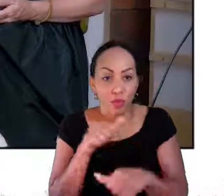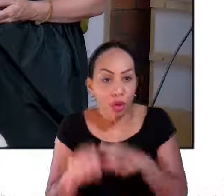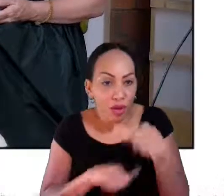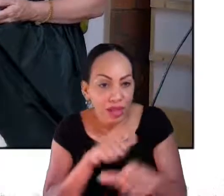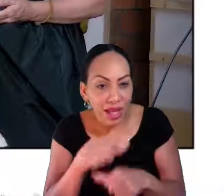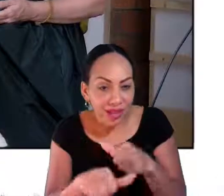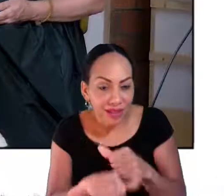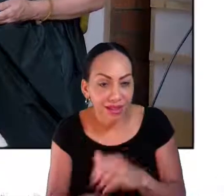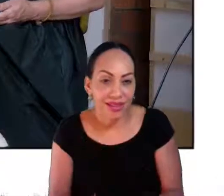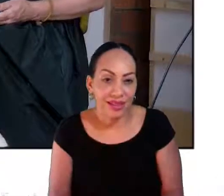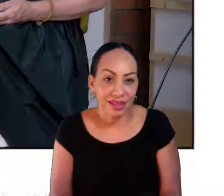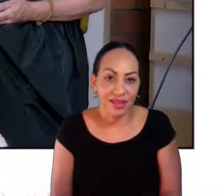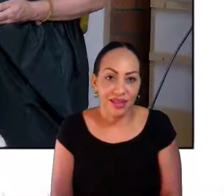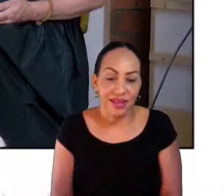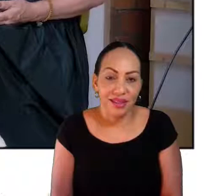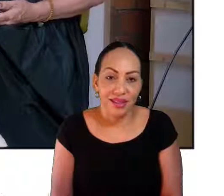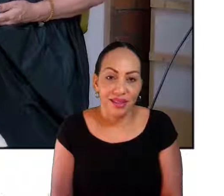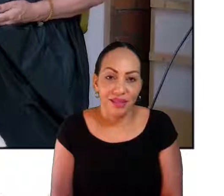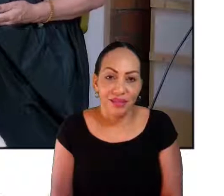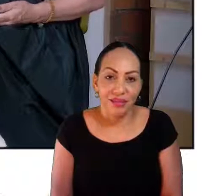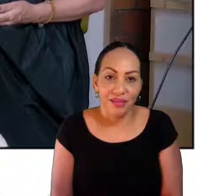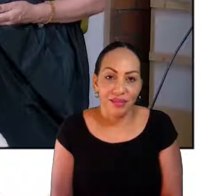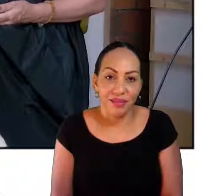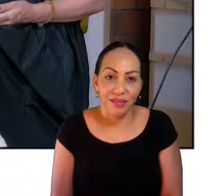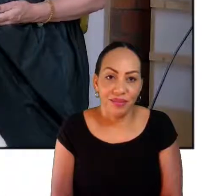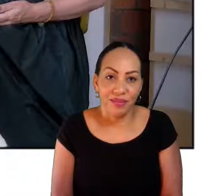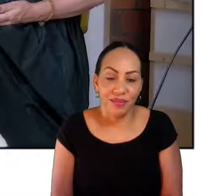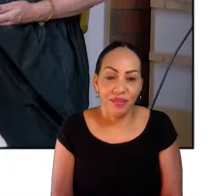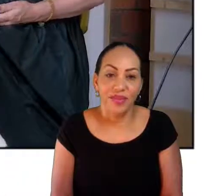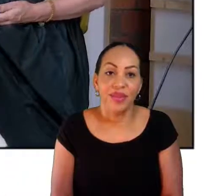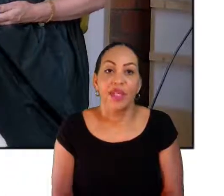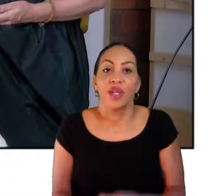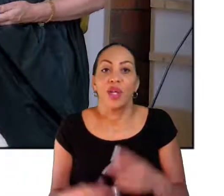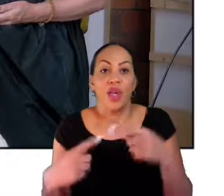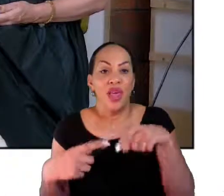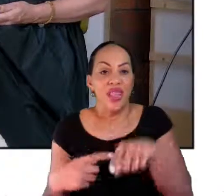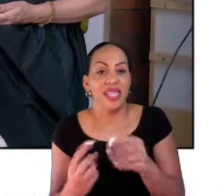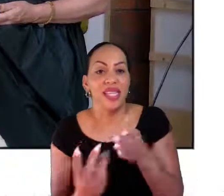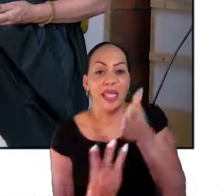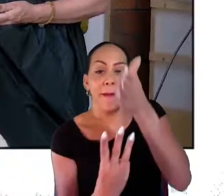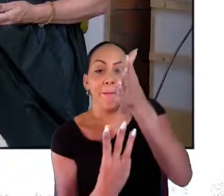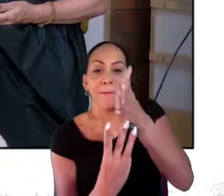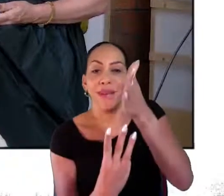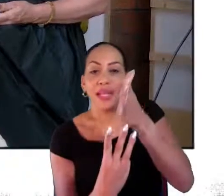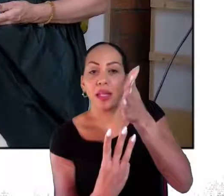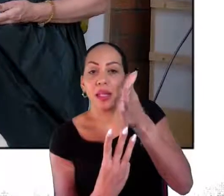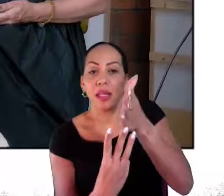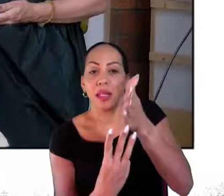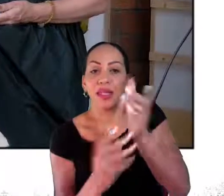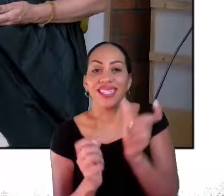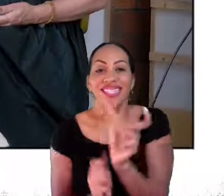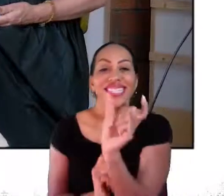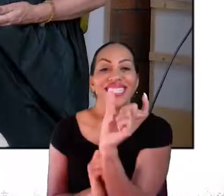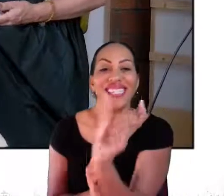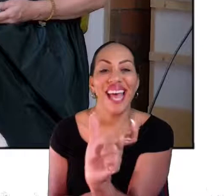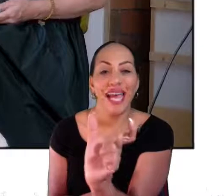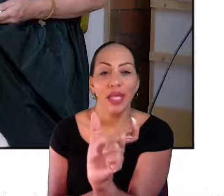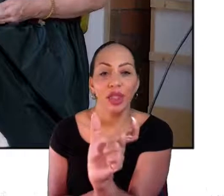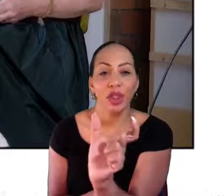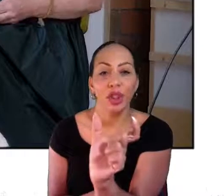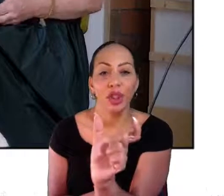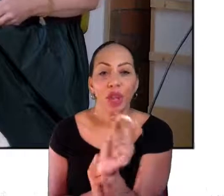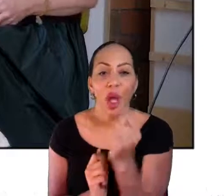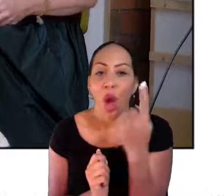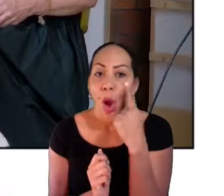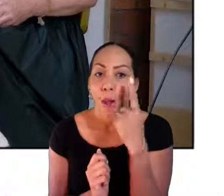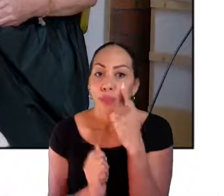midpoint prototype where we've got very distinct stages, but we've also started to invite the researchers in to sort of give it a